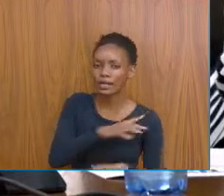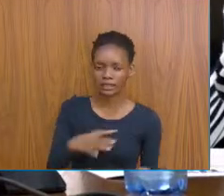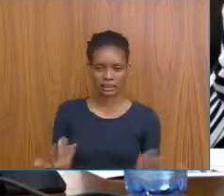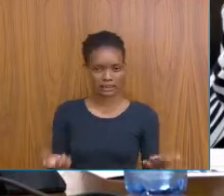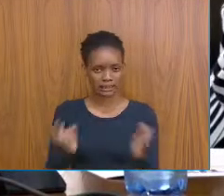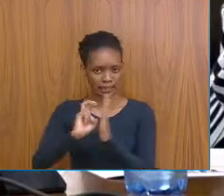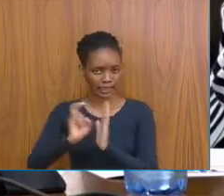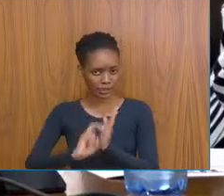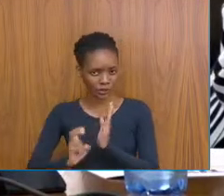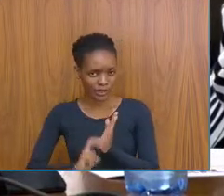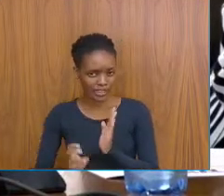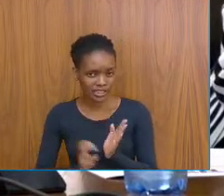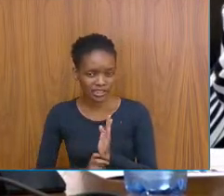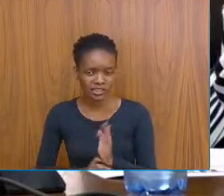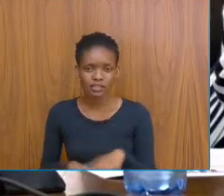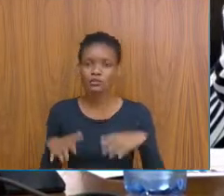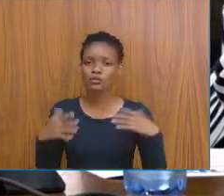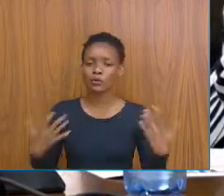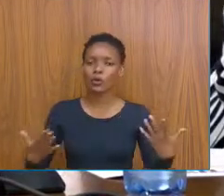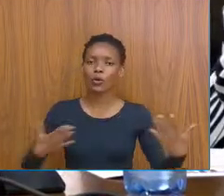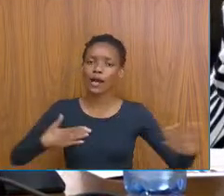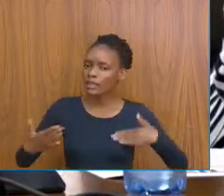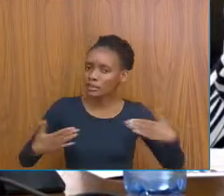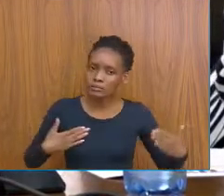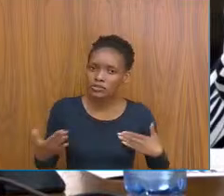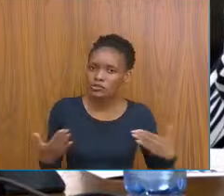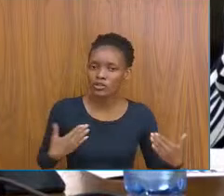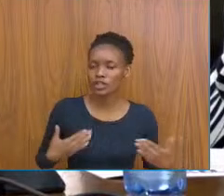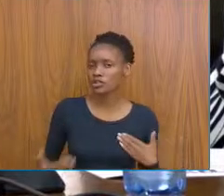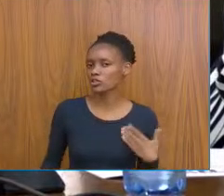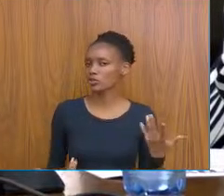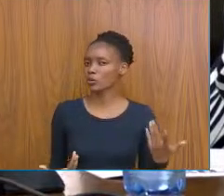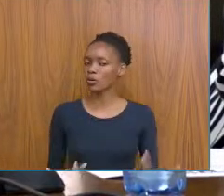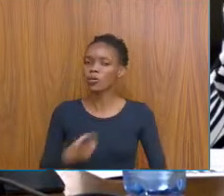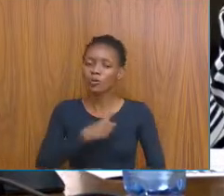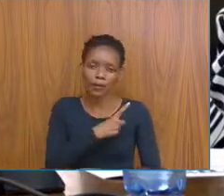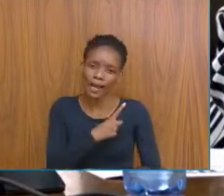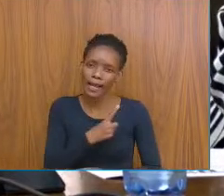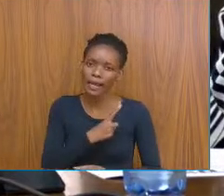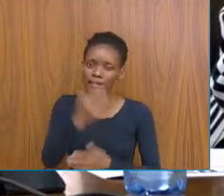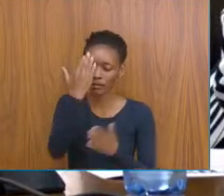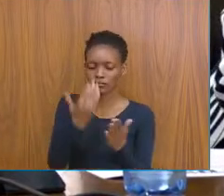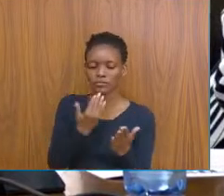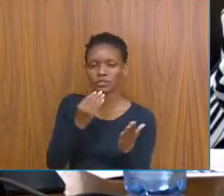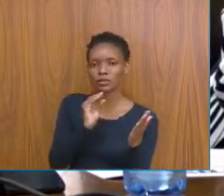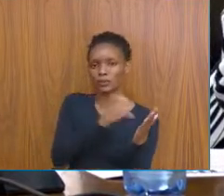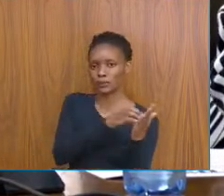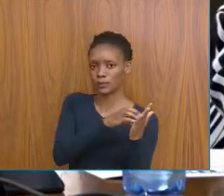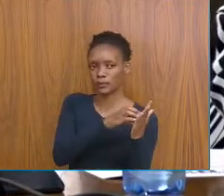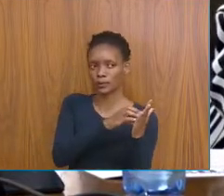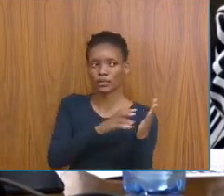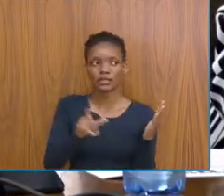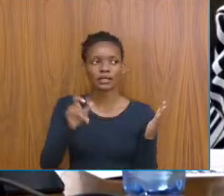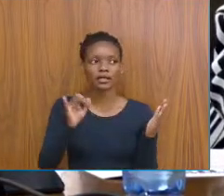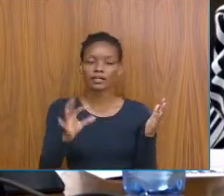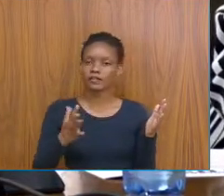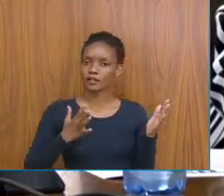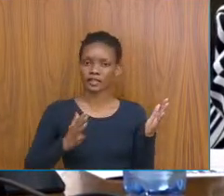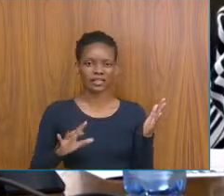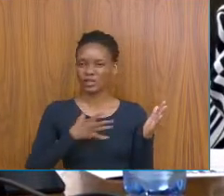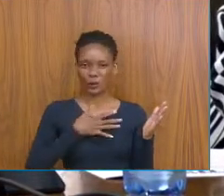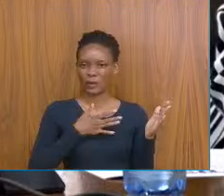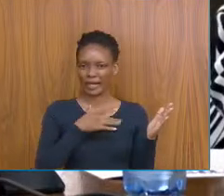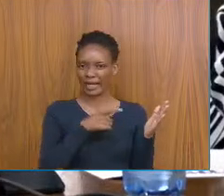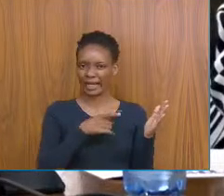or is it an administrative decision? And if a party would like to challenge that, where do they challenge